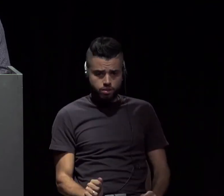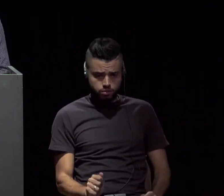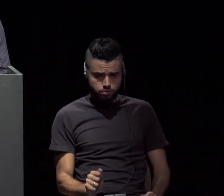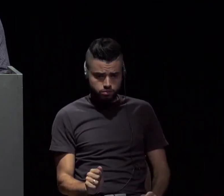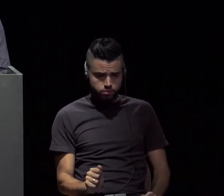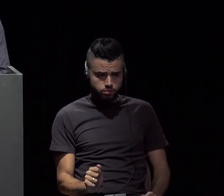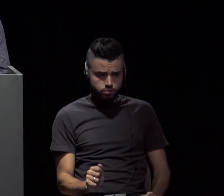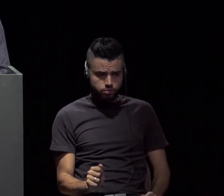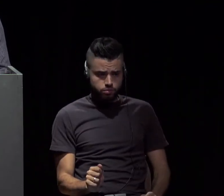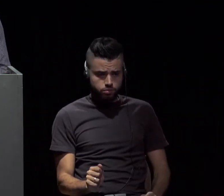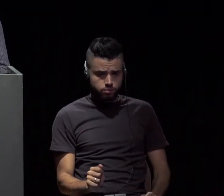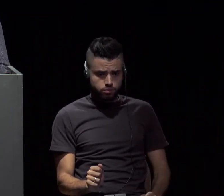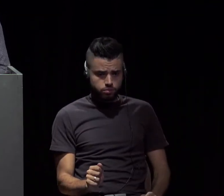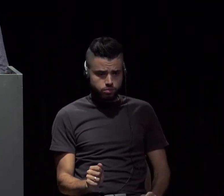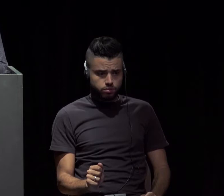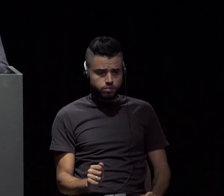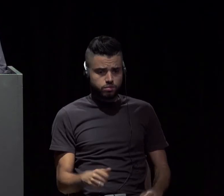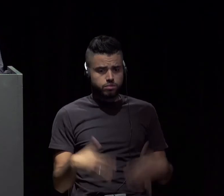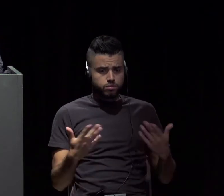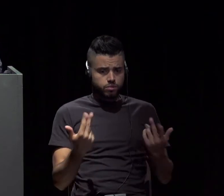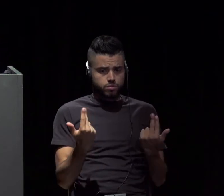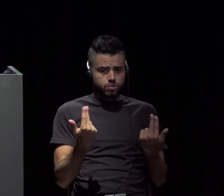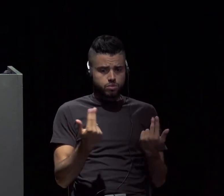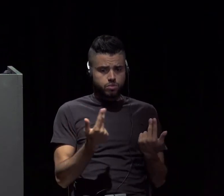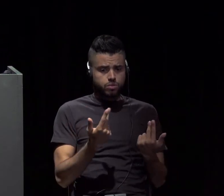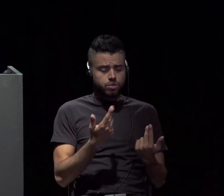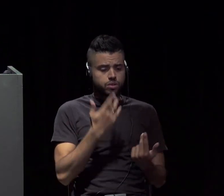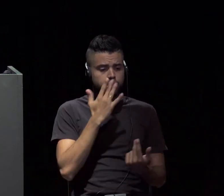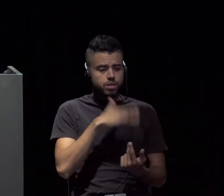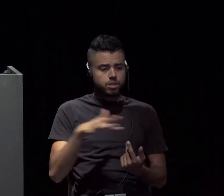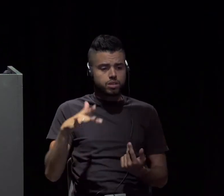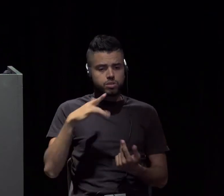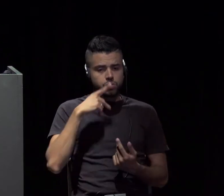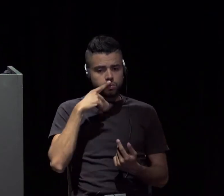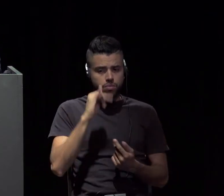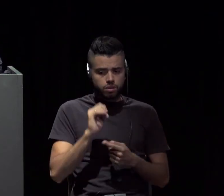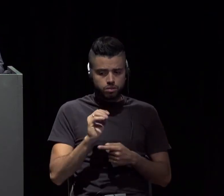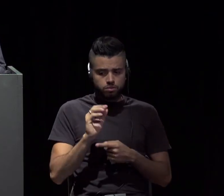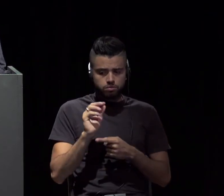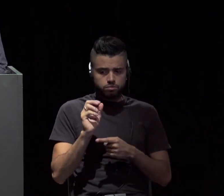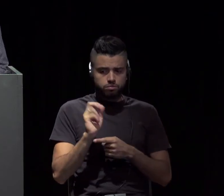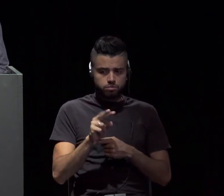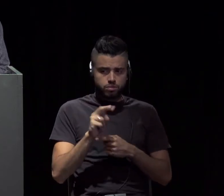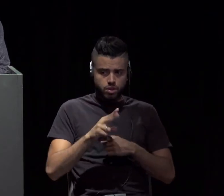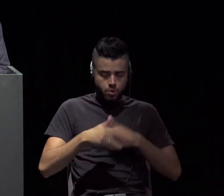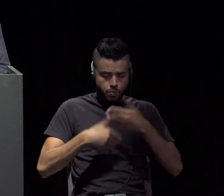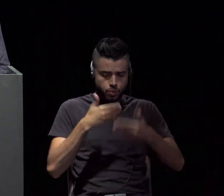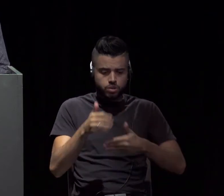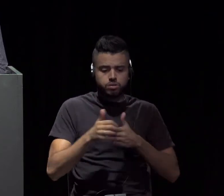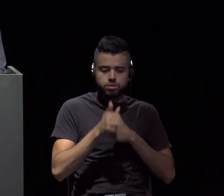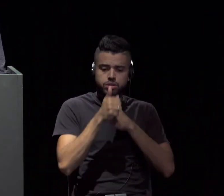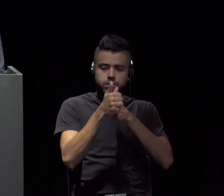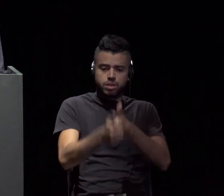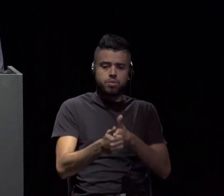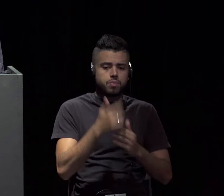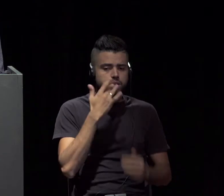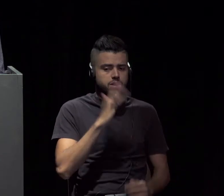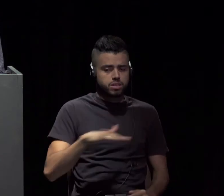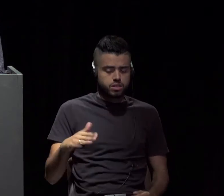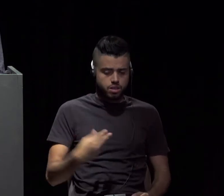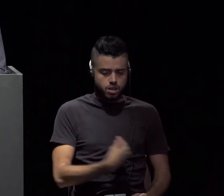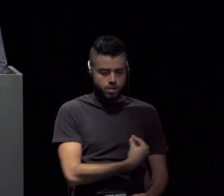of the blood parents, but the process of guiding that child to adulthood lies in the hand of the imagined